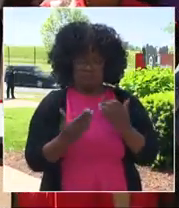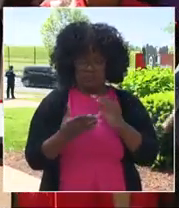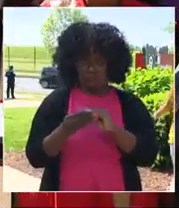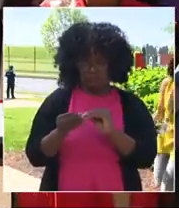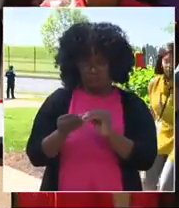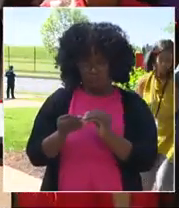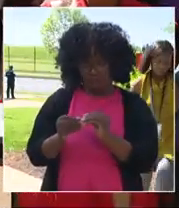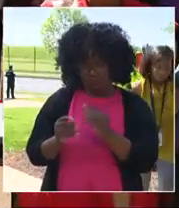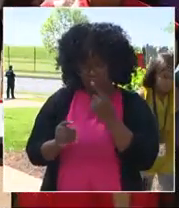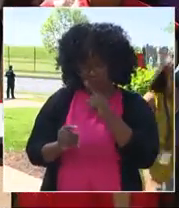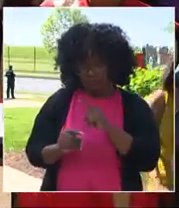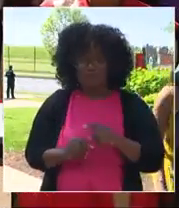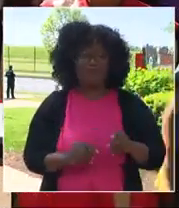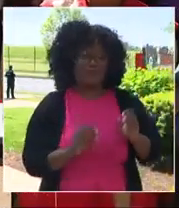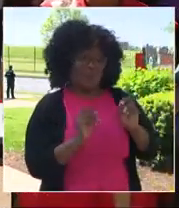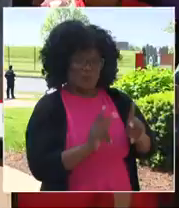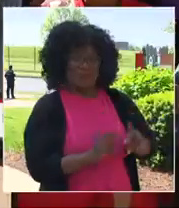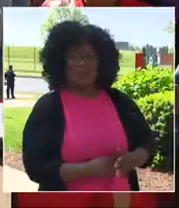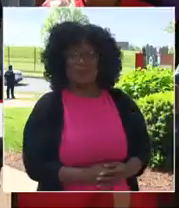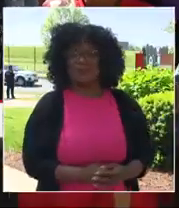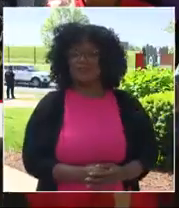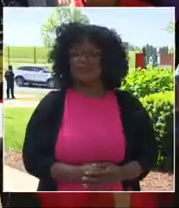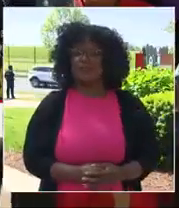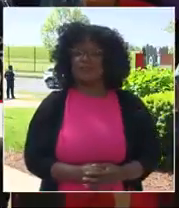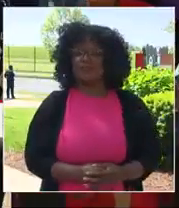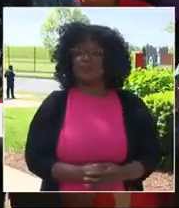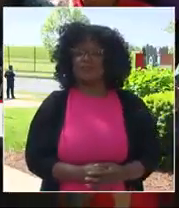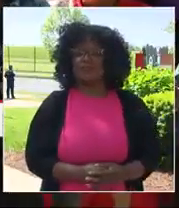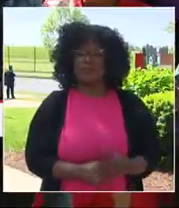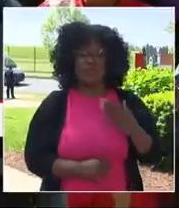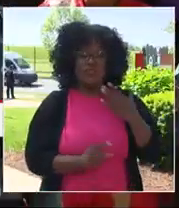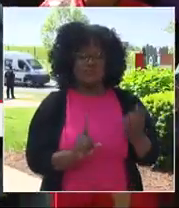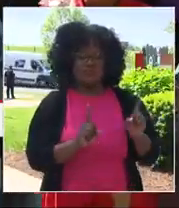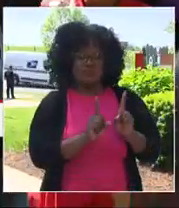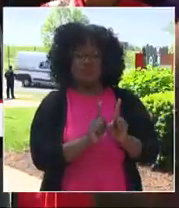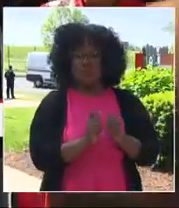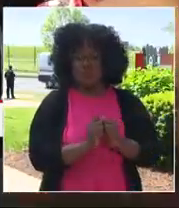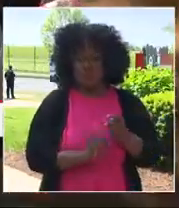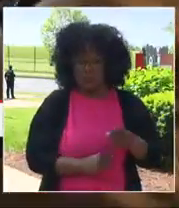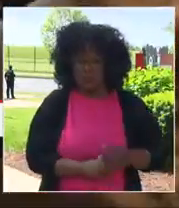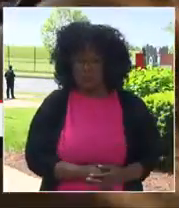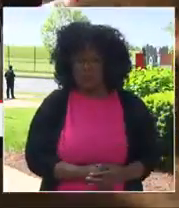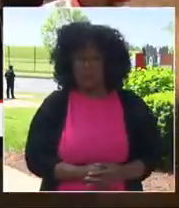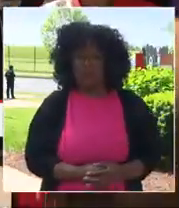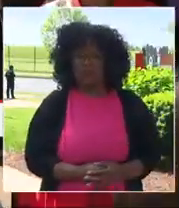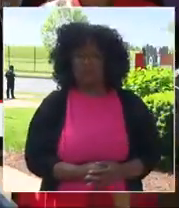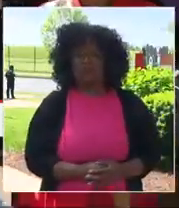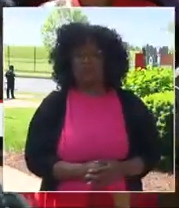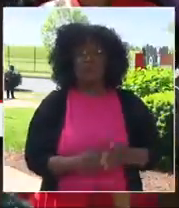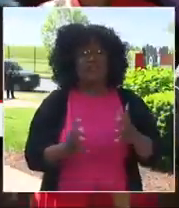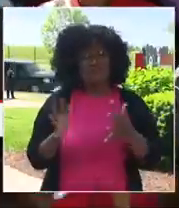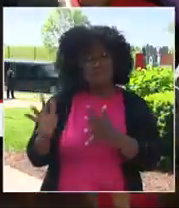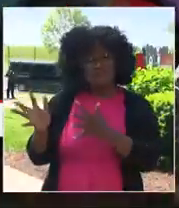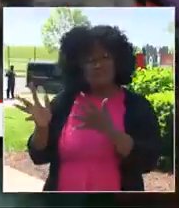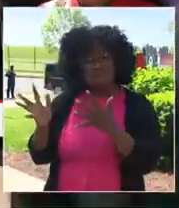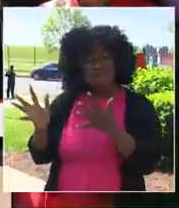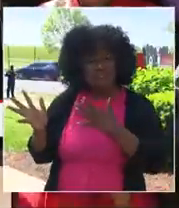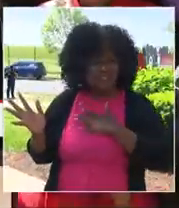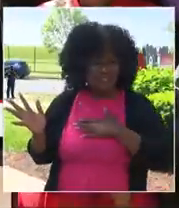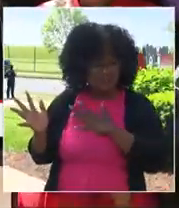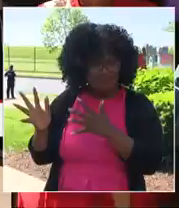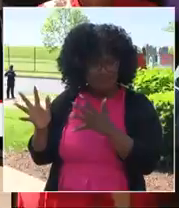wave? Yep, we're going to go stand with Miss Alexis. There we go. Okay. Oh, thank you. Thank you. Can we give it up for Bri, guys?